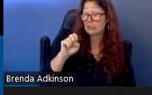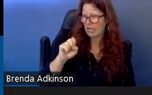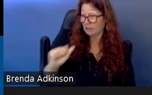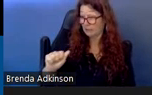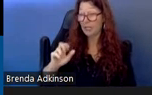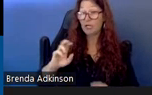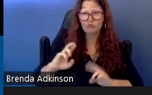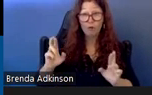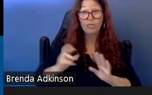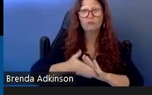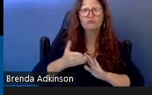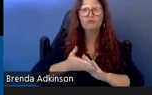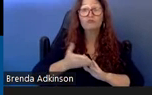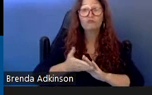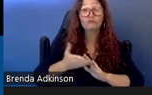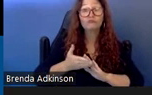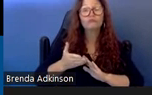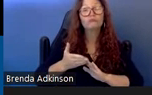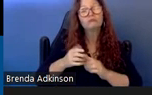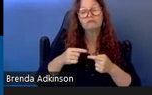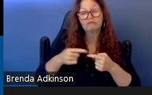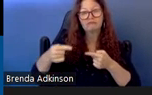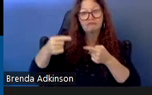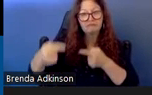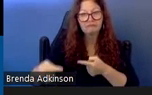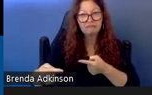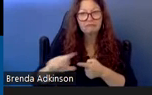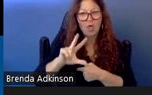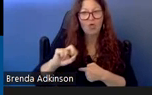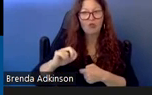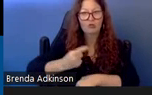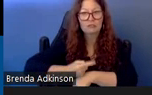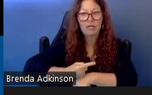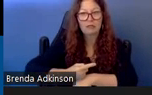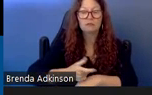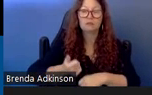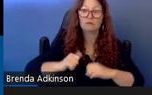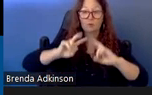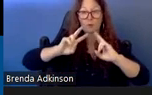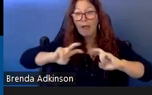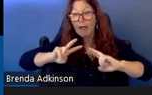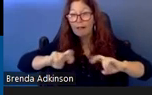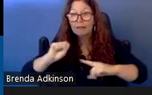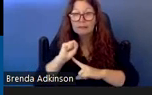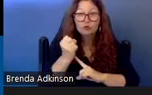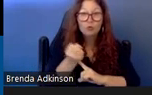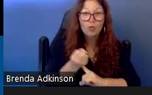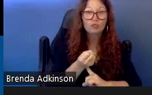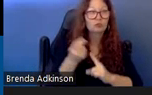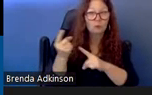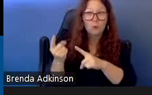that we take that time to analyze the situation on the ground,